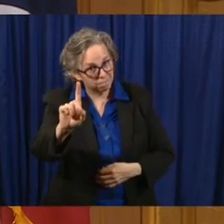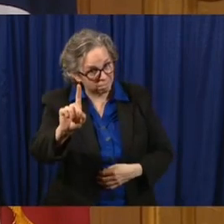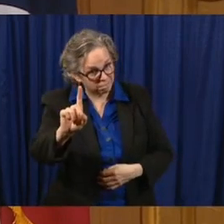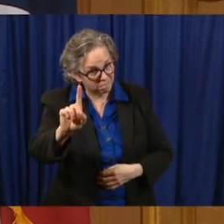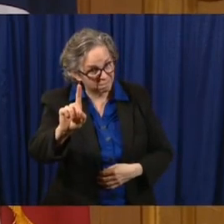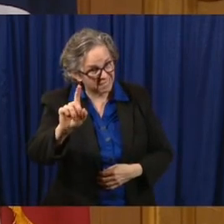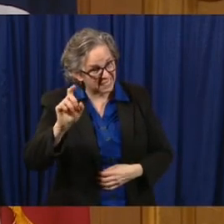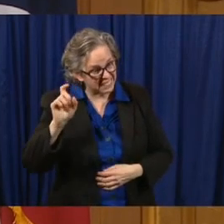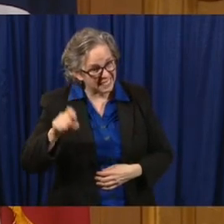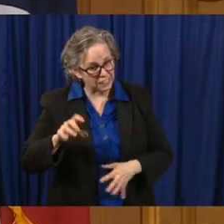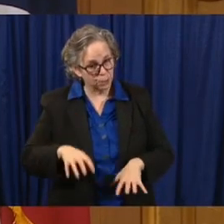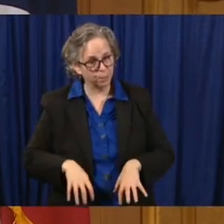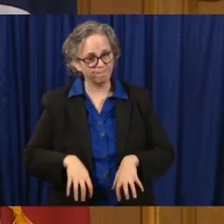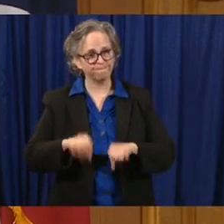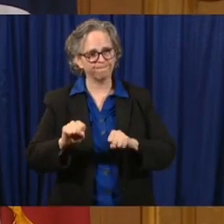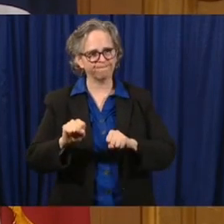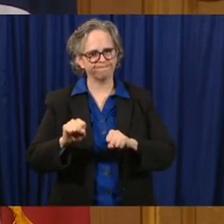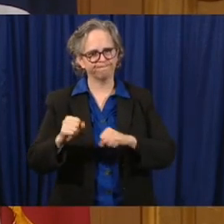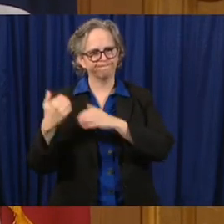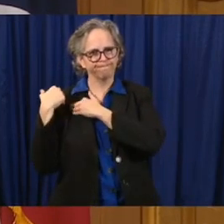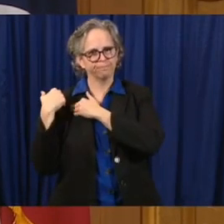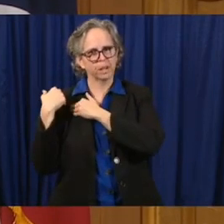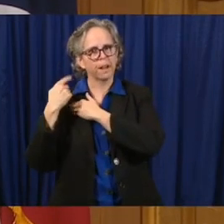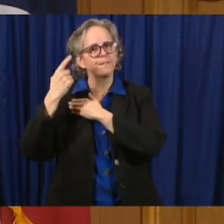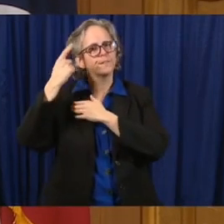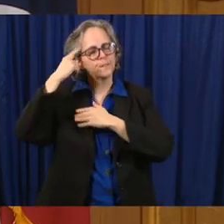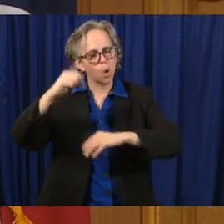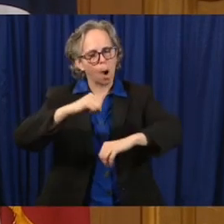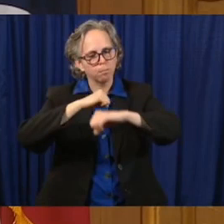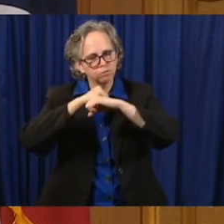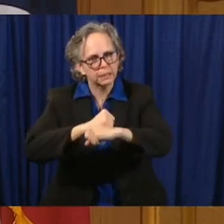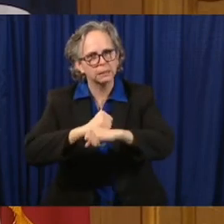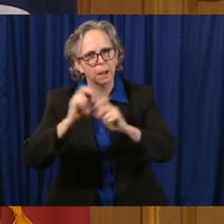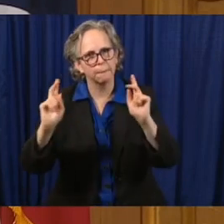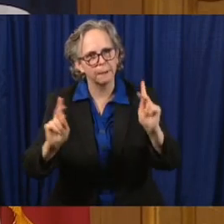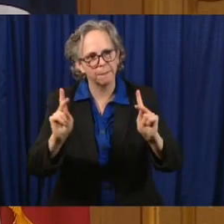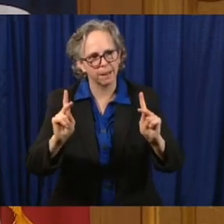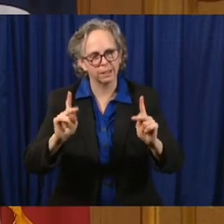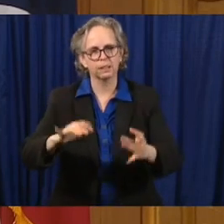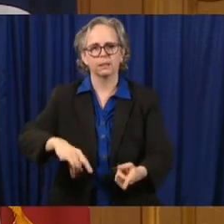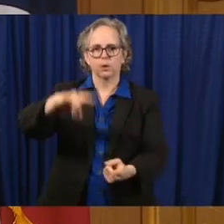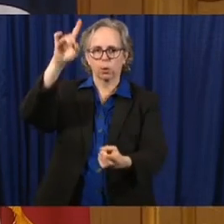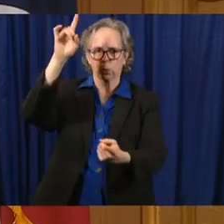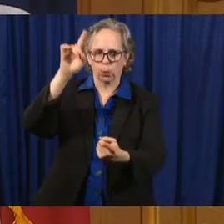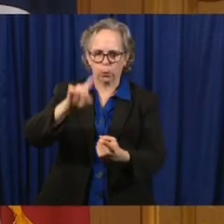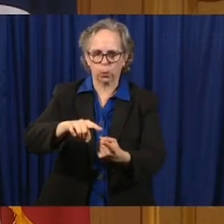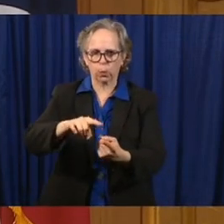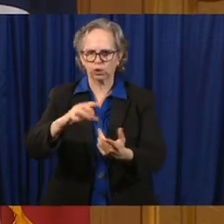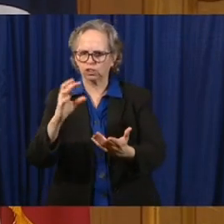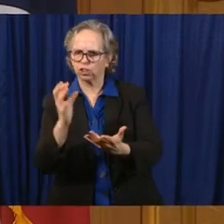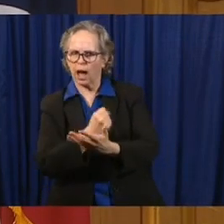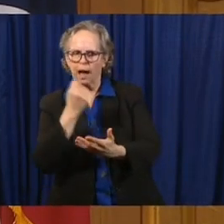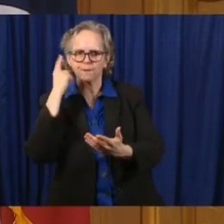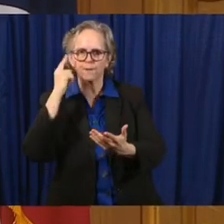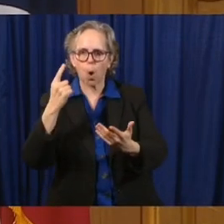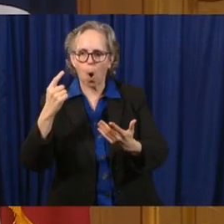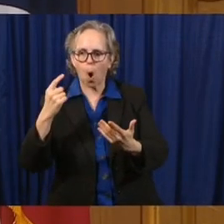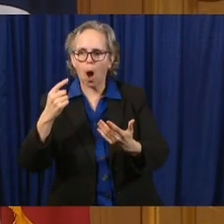are anxious to get back to work. They're anxious to get back to normal. I am as well. The President is. Everyone